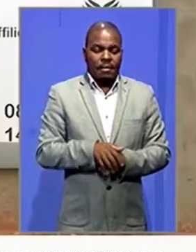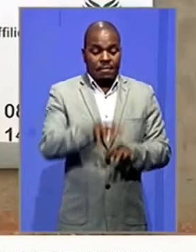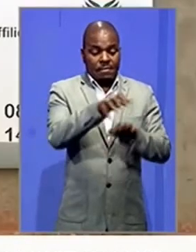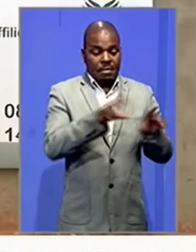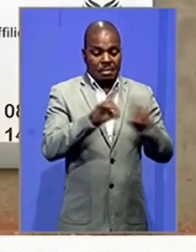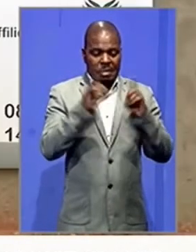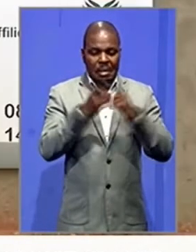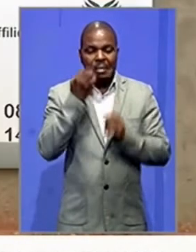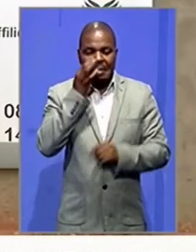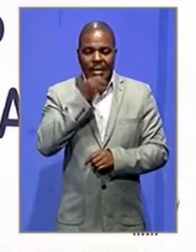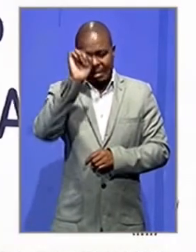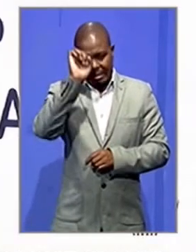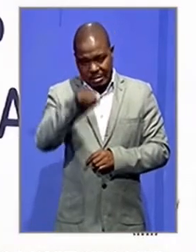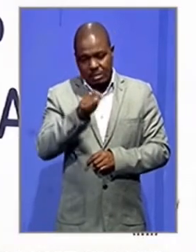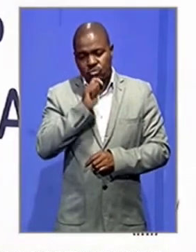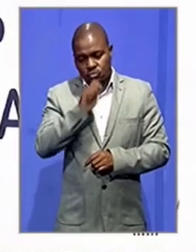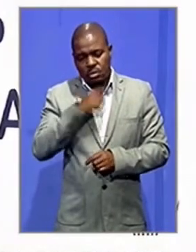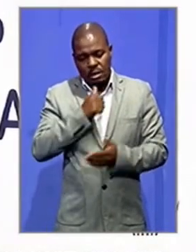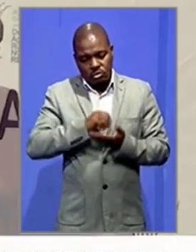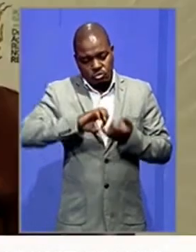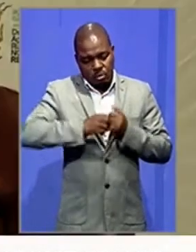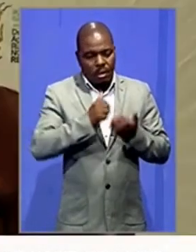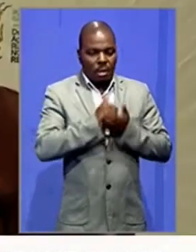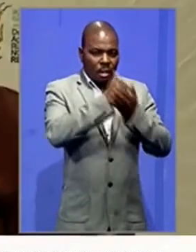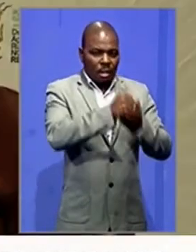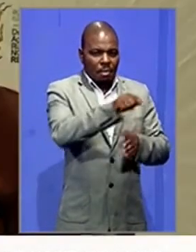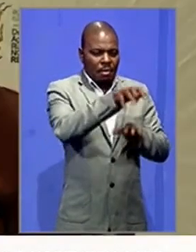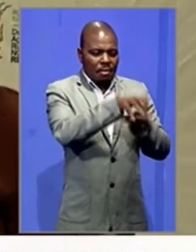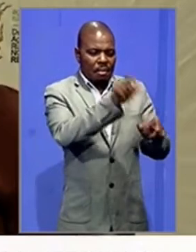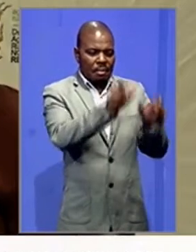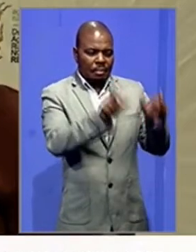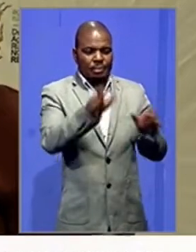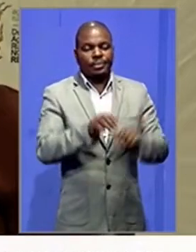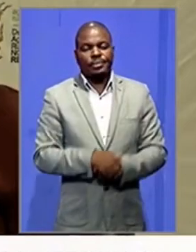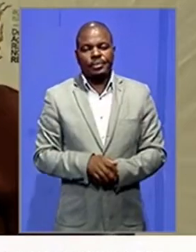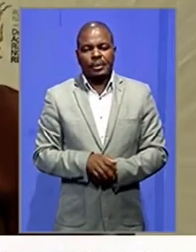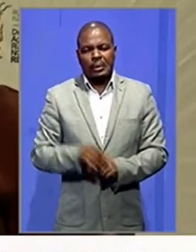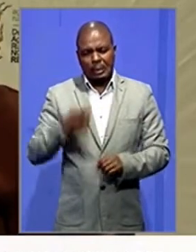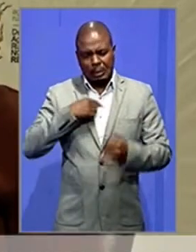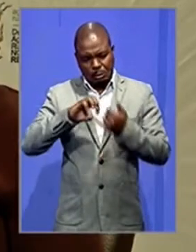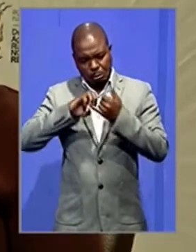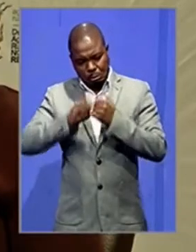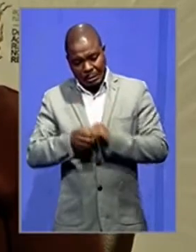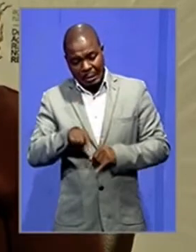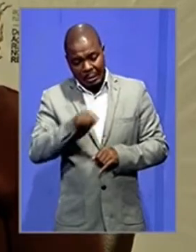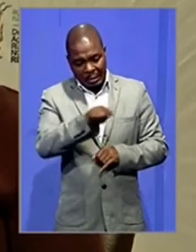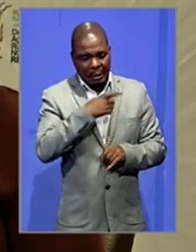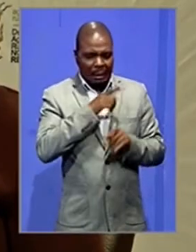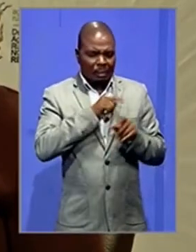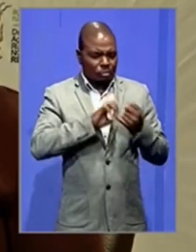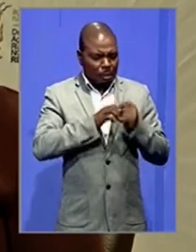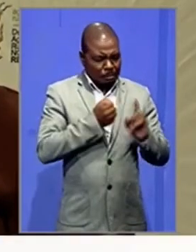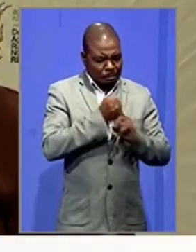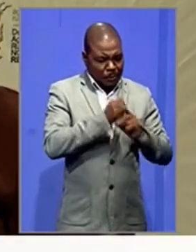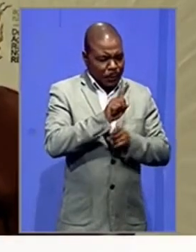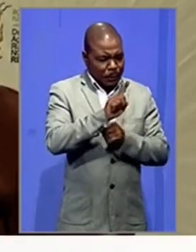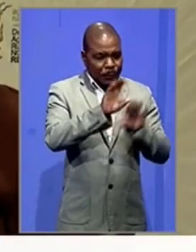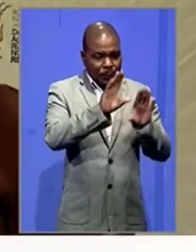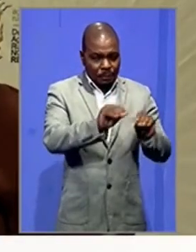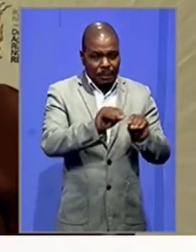nka makgobonthuthi ohle ho thusa borapolasi. Re leka ka bojotle gone hore re le lwantse ditsetsi department e thutse tshone ya